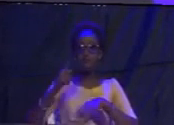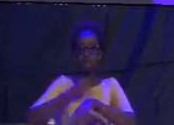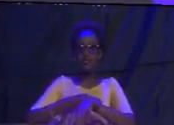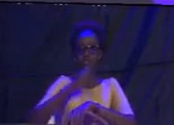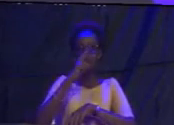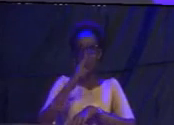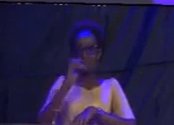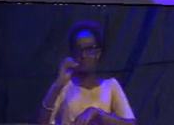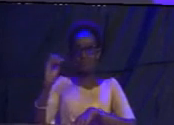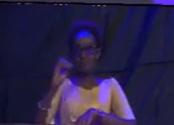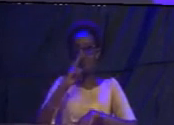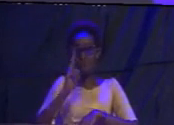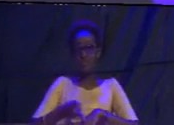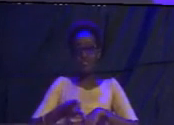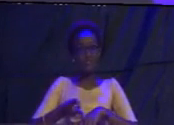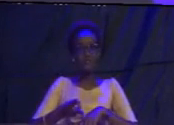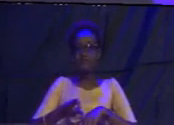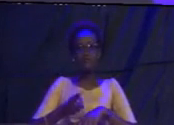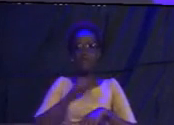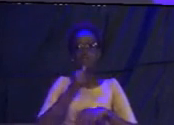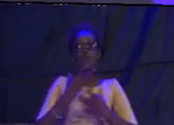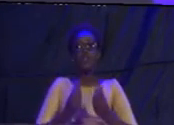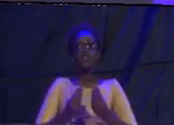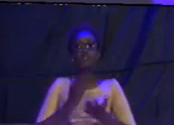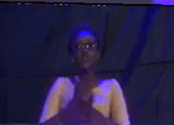But when we started to say that in the year